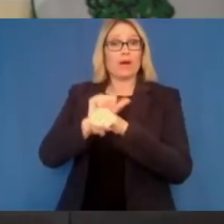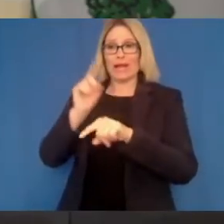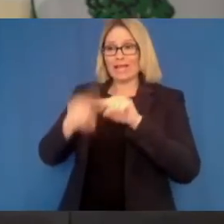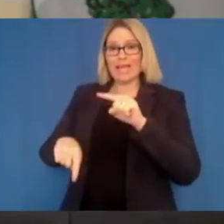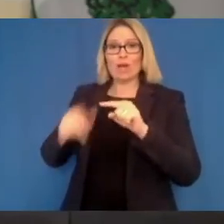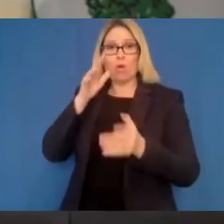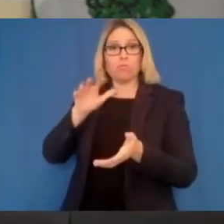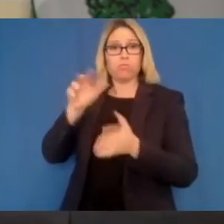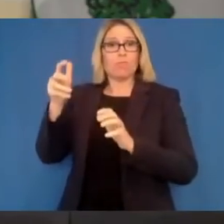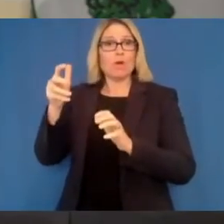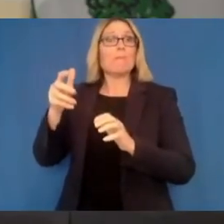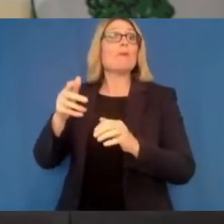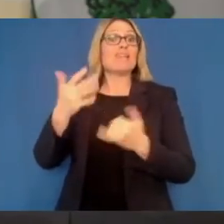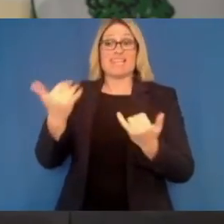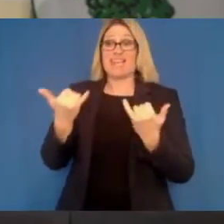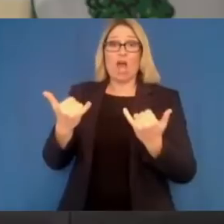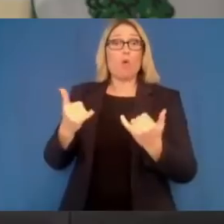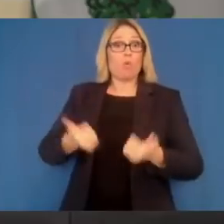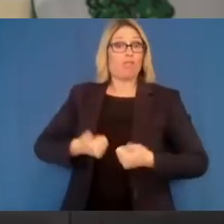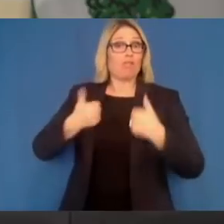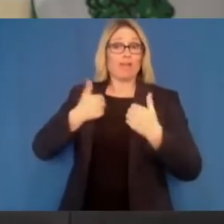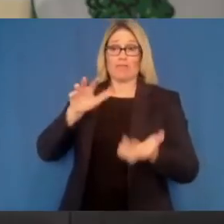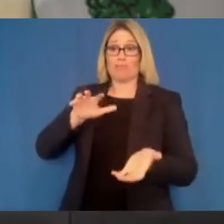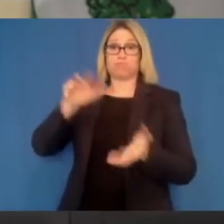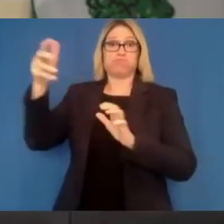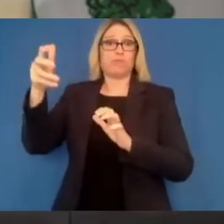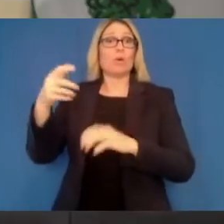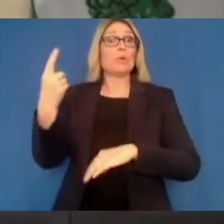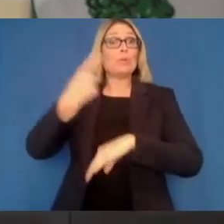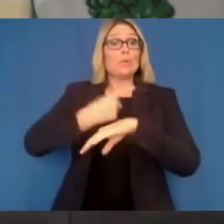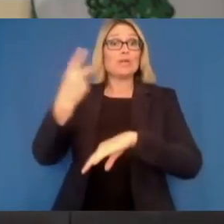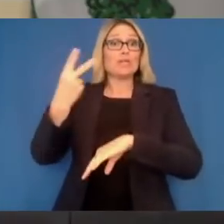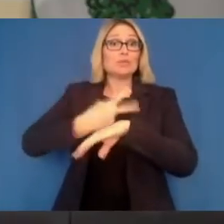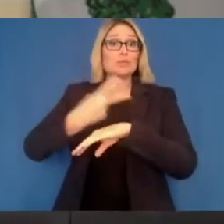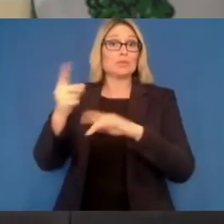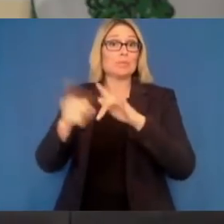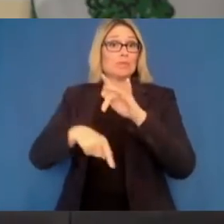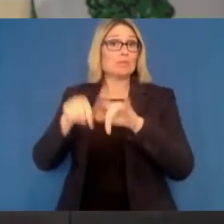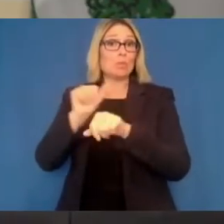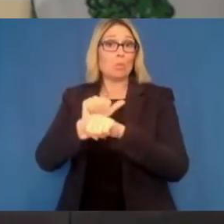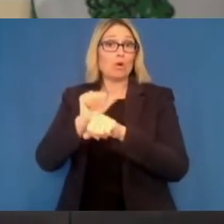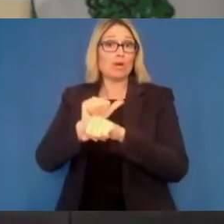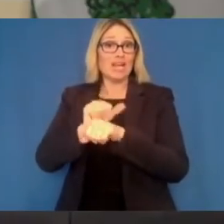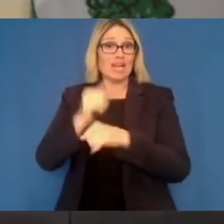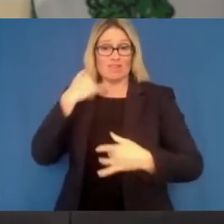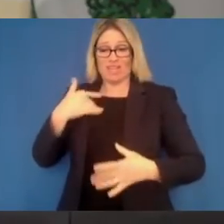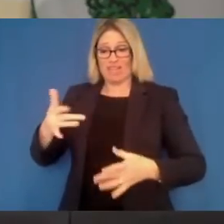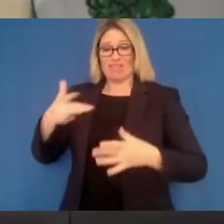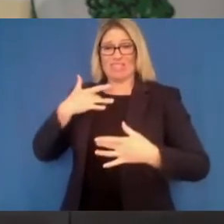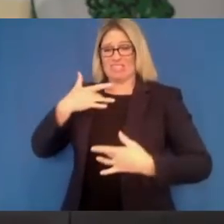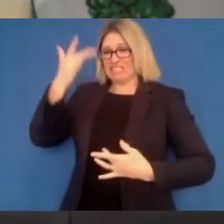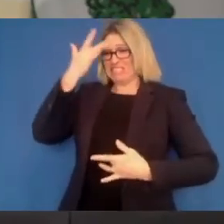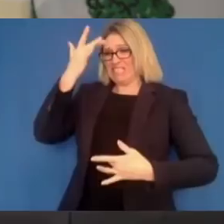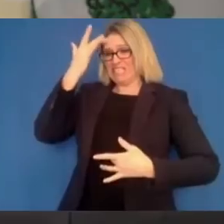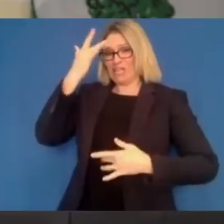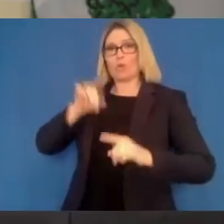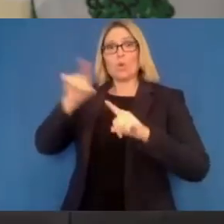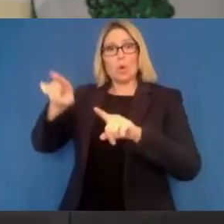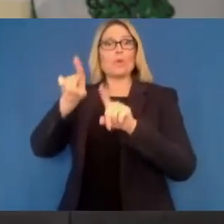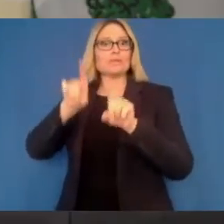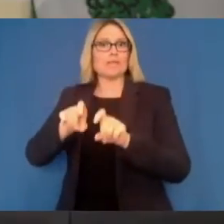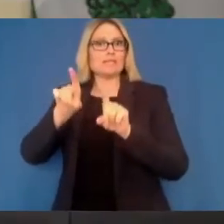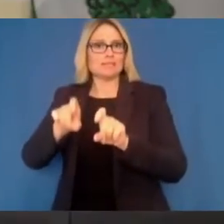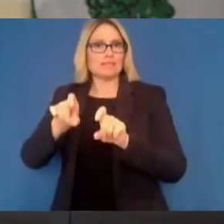living in a period of disruption. Missing a day or two at work while you have symptoms and get tested is a heck of a lot less